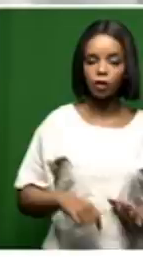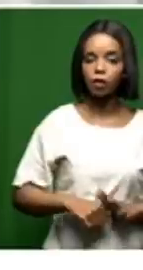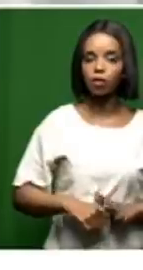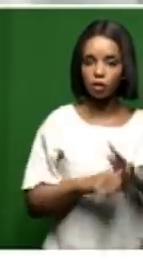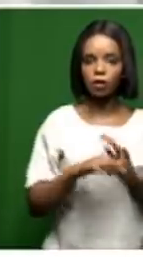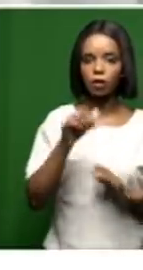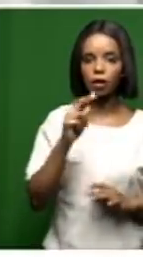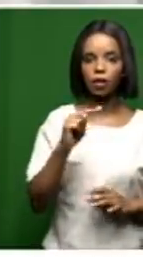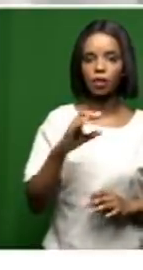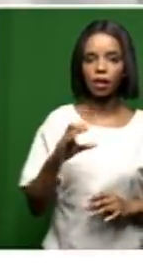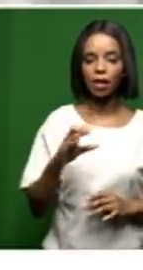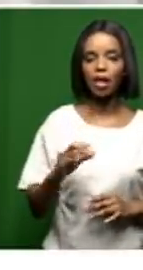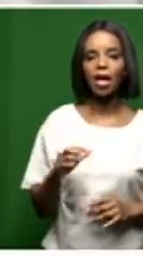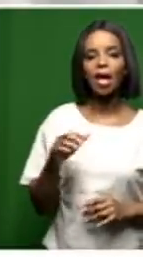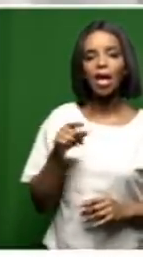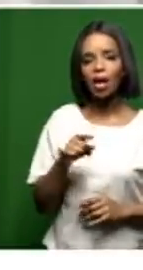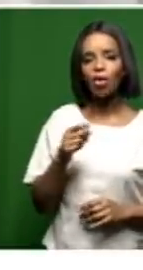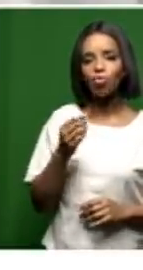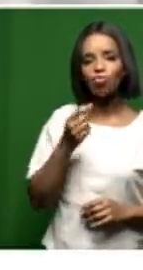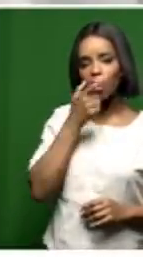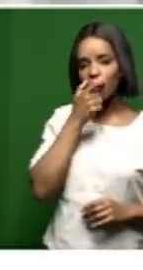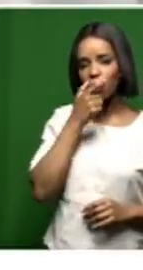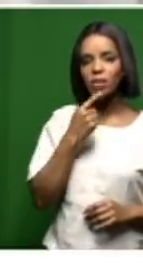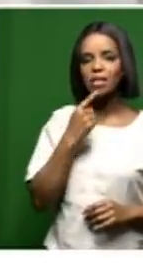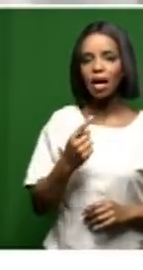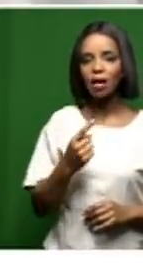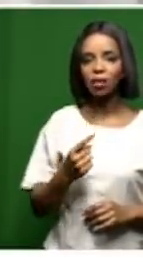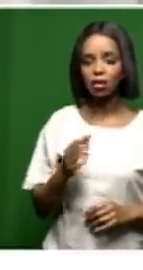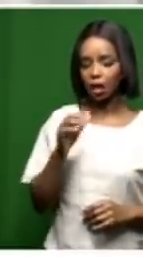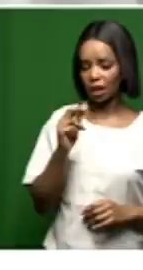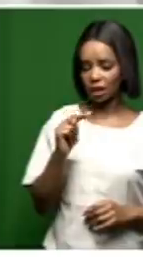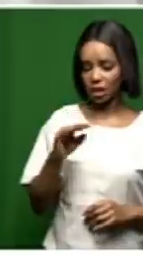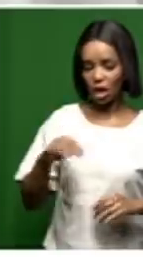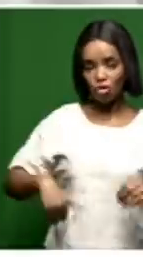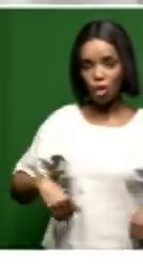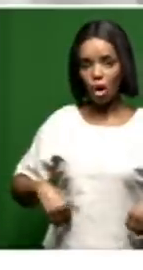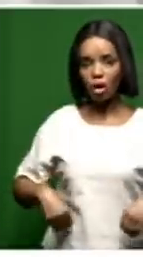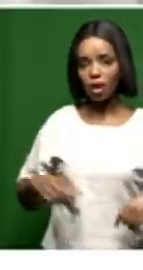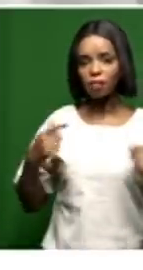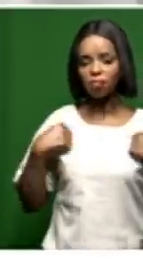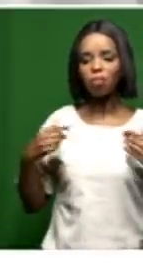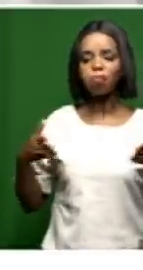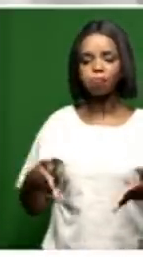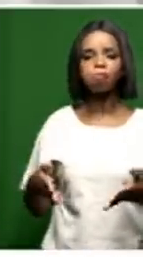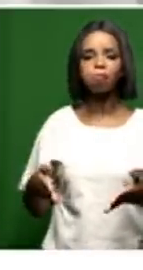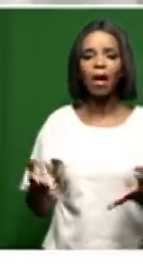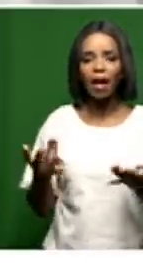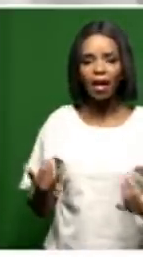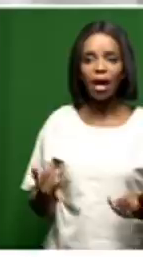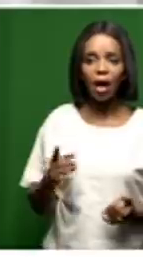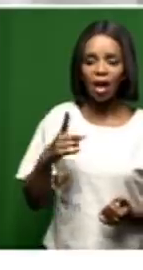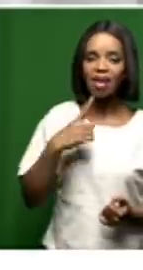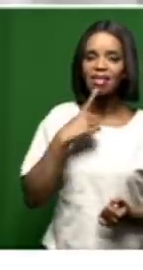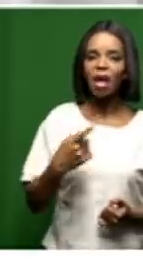won't collapse on my watch. And he says to me and you that I was aware, but I had